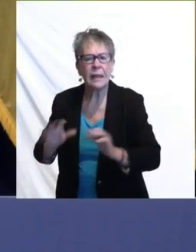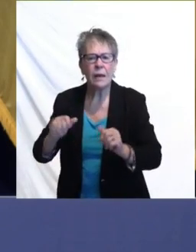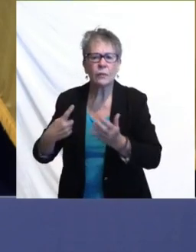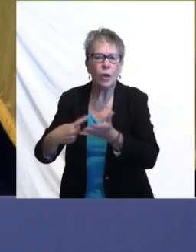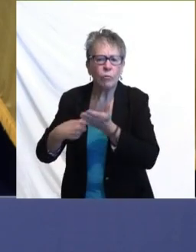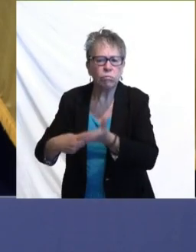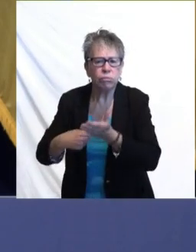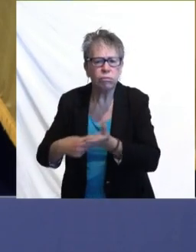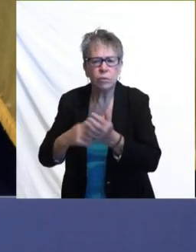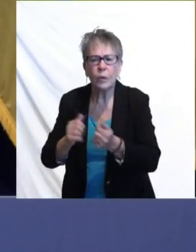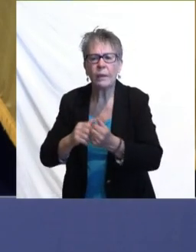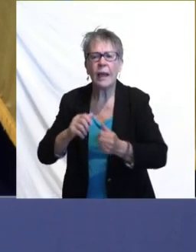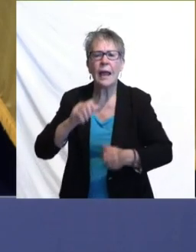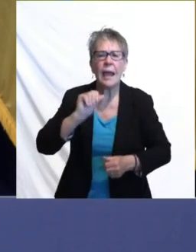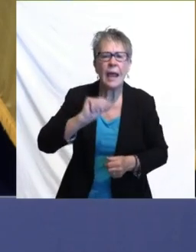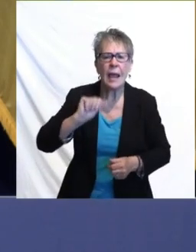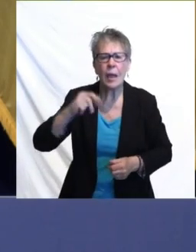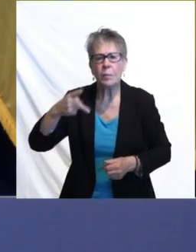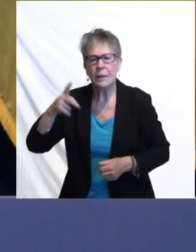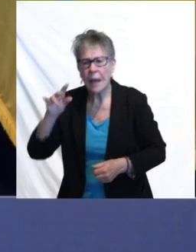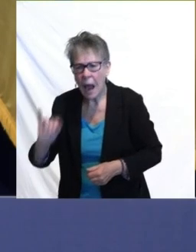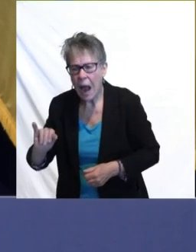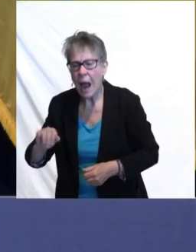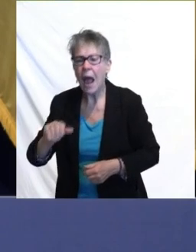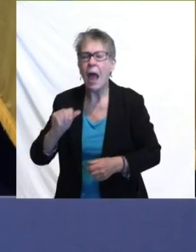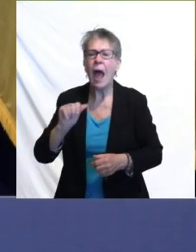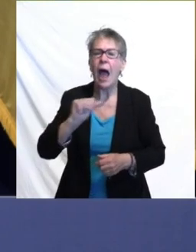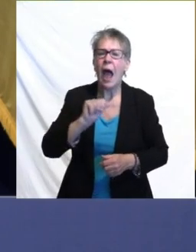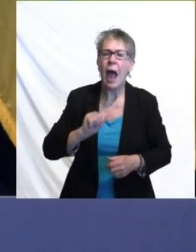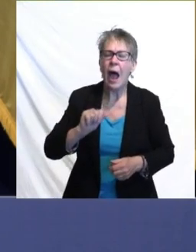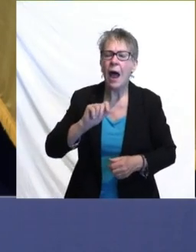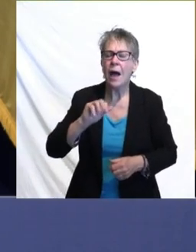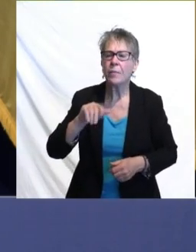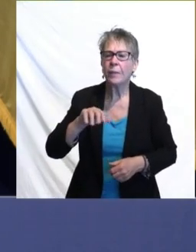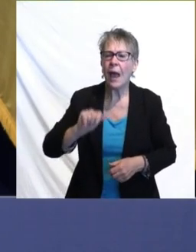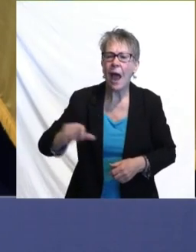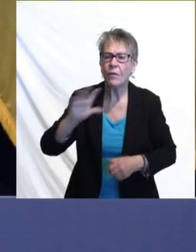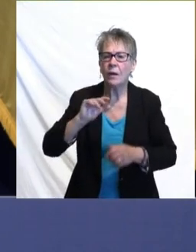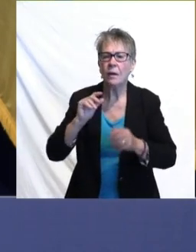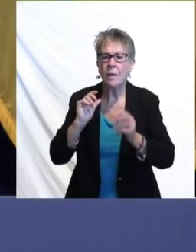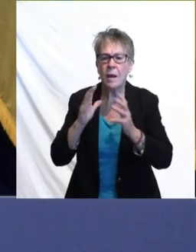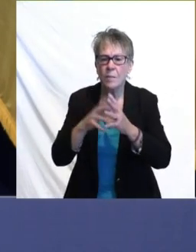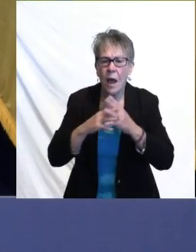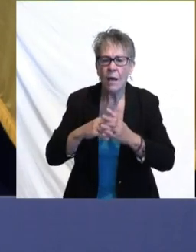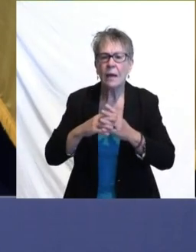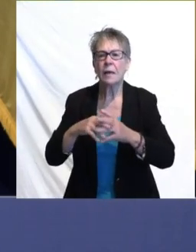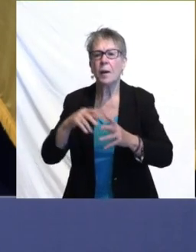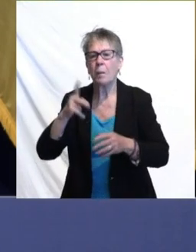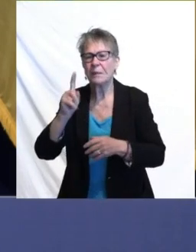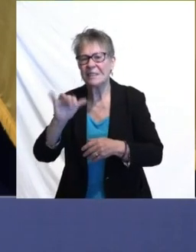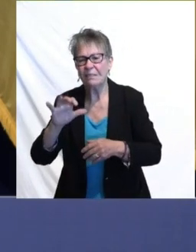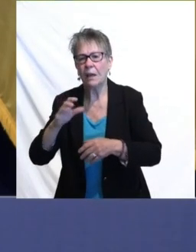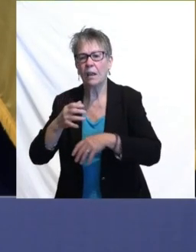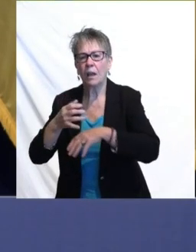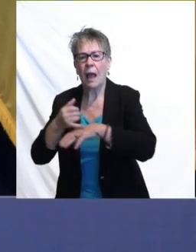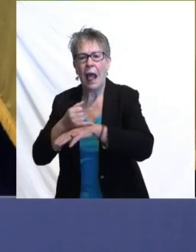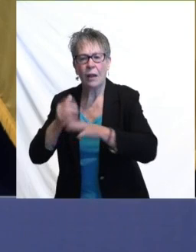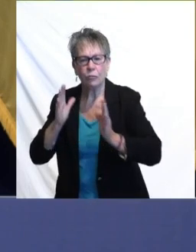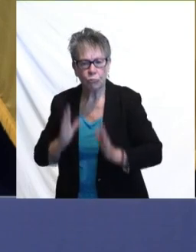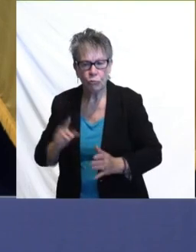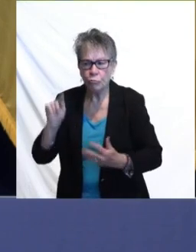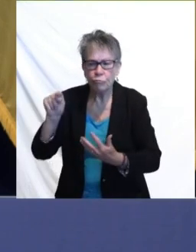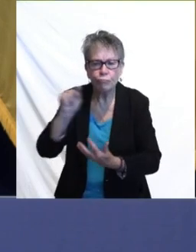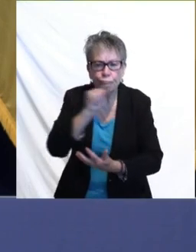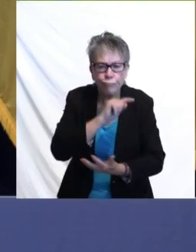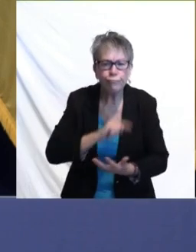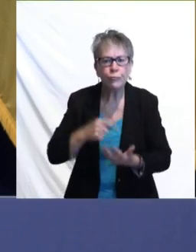American community, our Latino communities, our South Asian communities. Those are all either currently large,